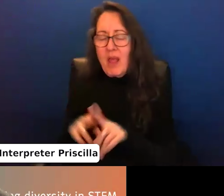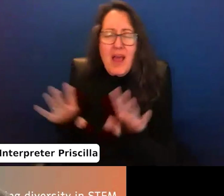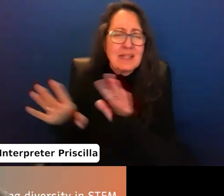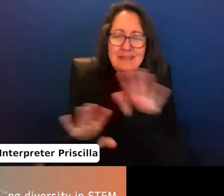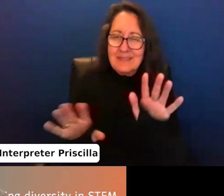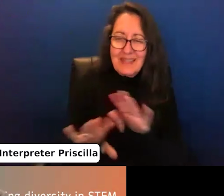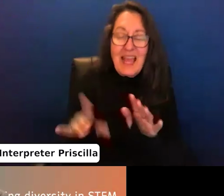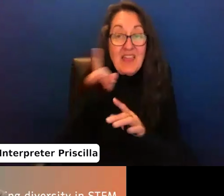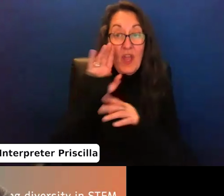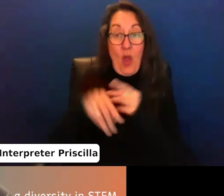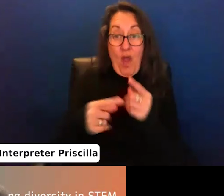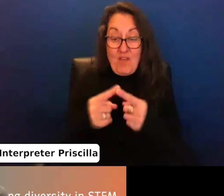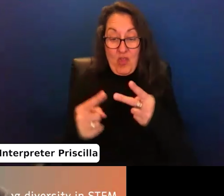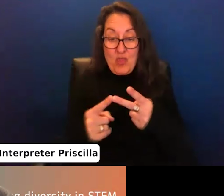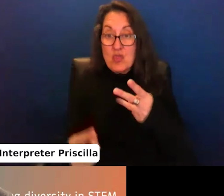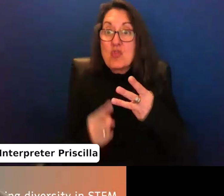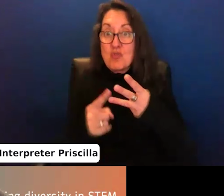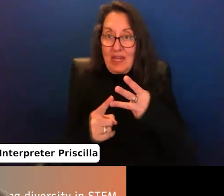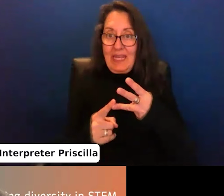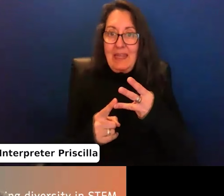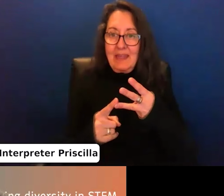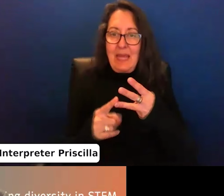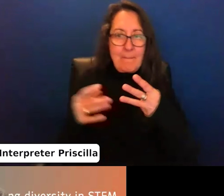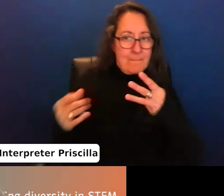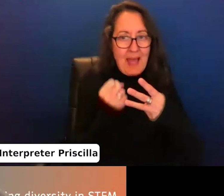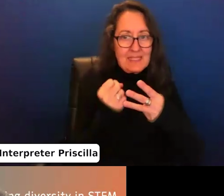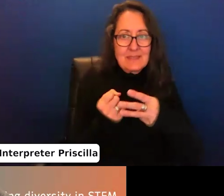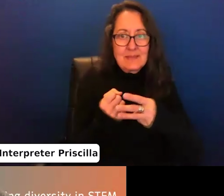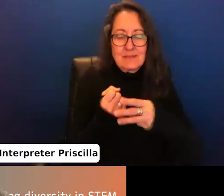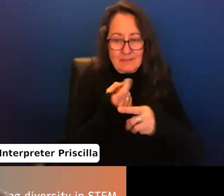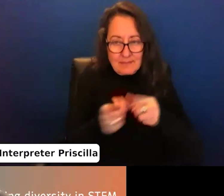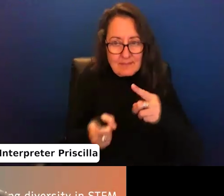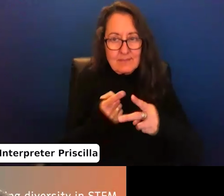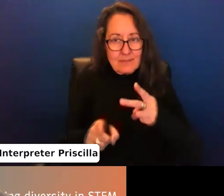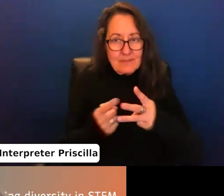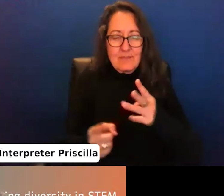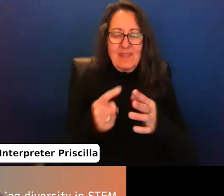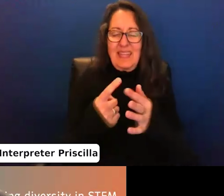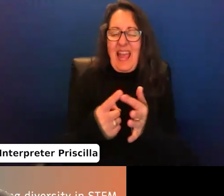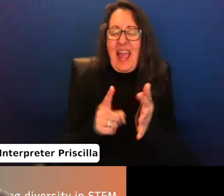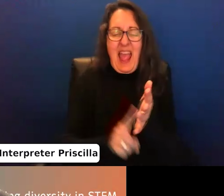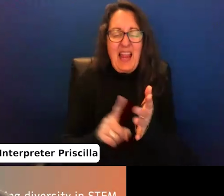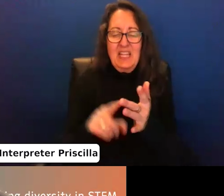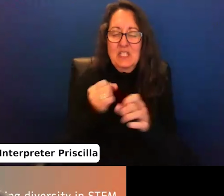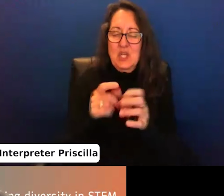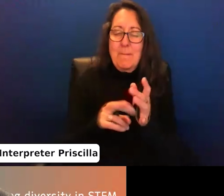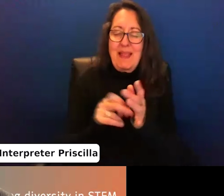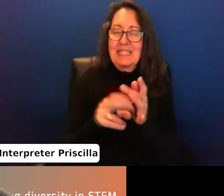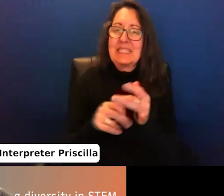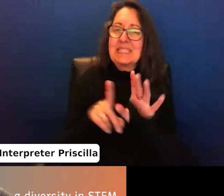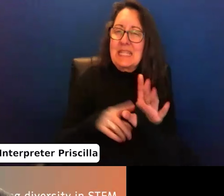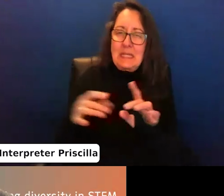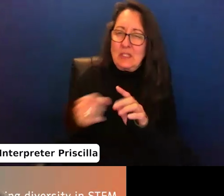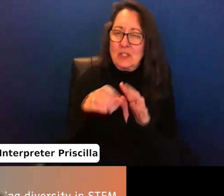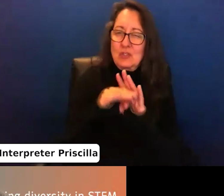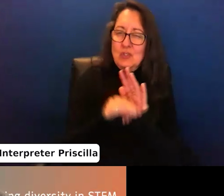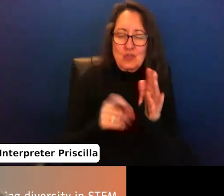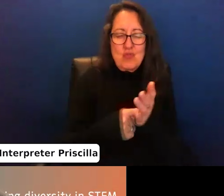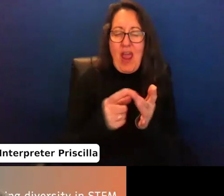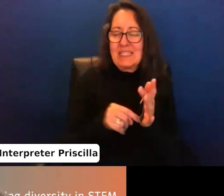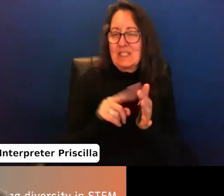three eligibility criteria to apply. You never know. So we would always recommend that you